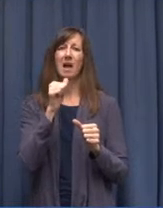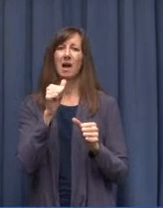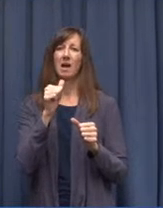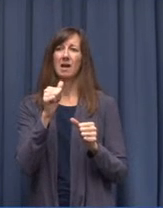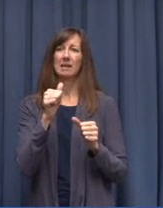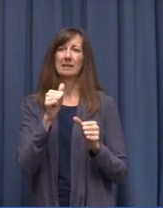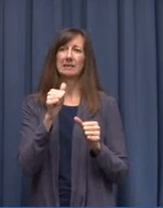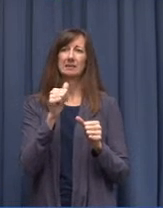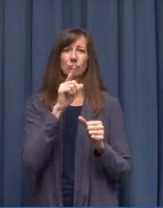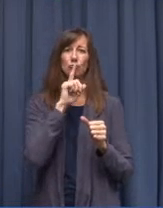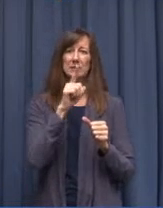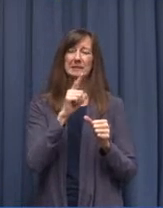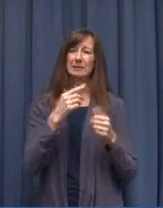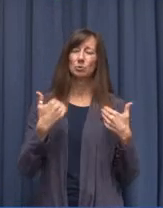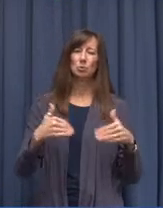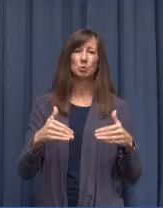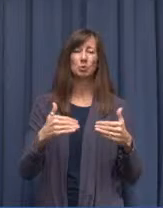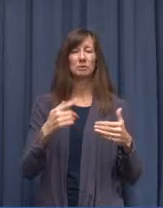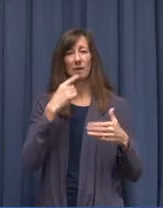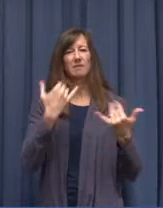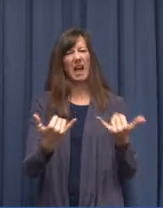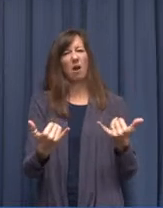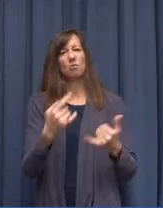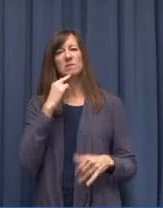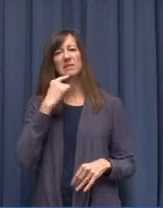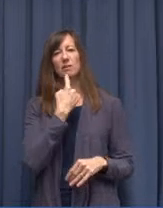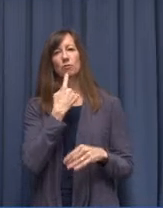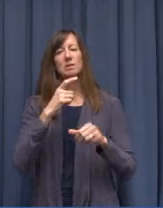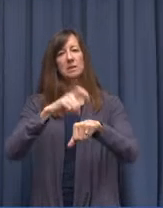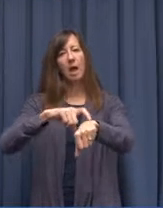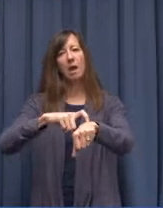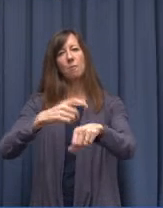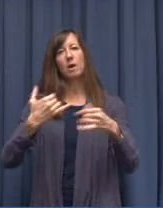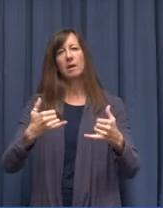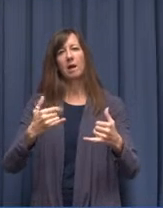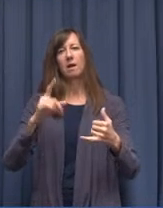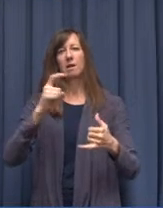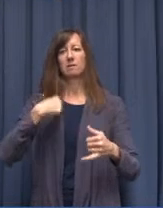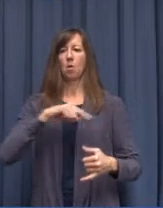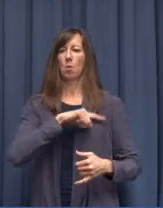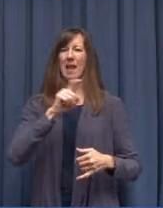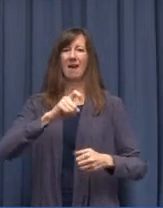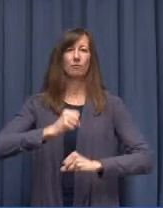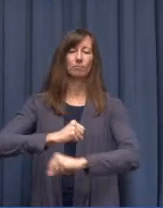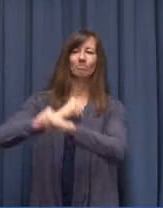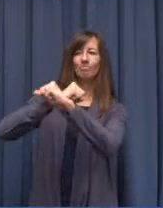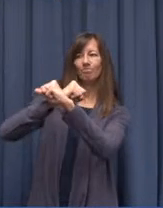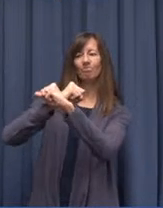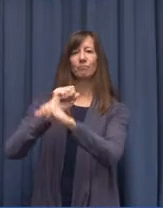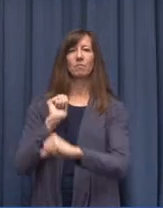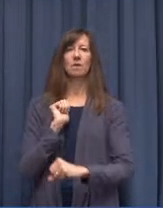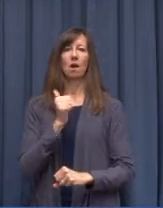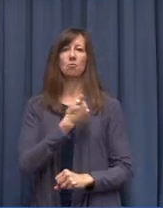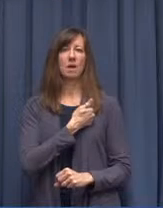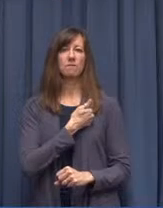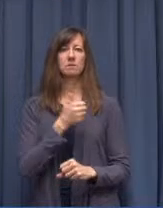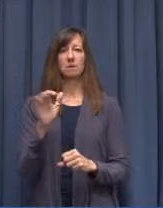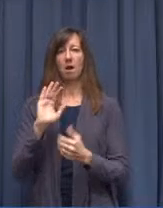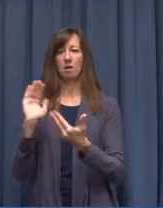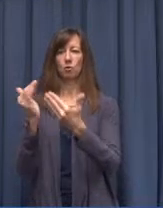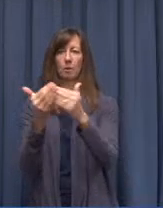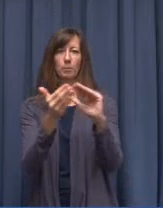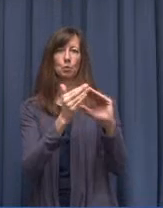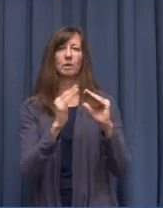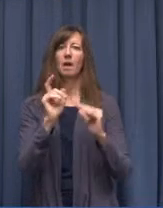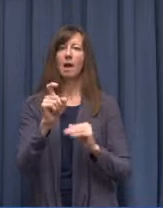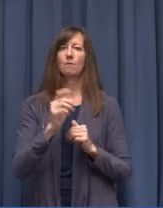to get our guard back up as individuals and as a community. So how do we do that? I've been